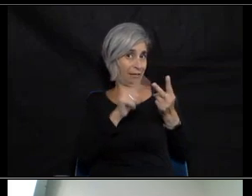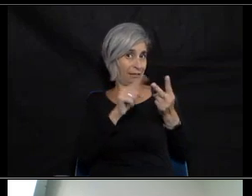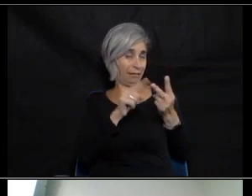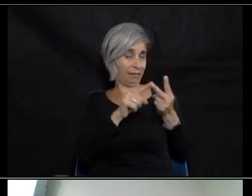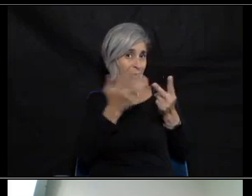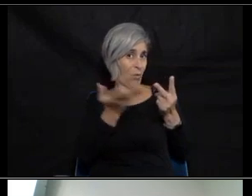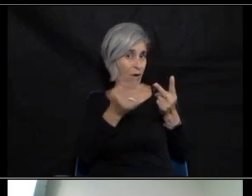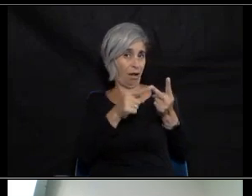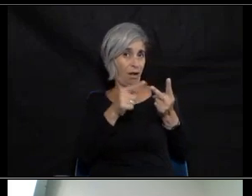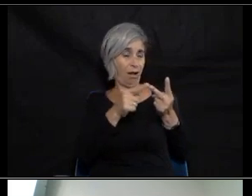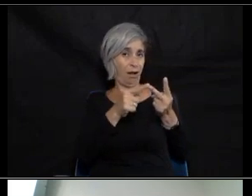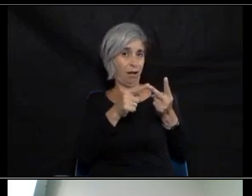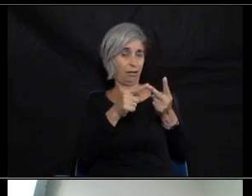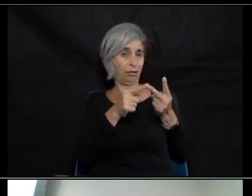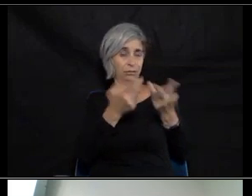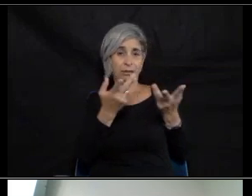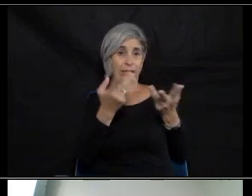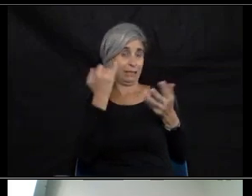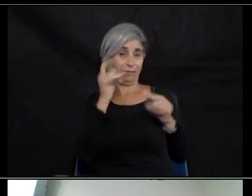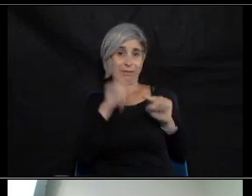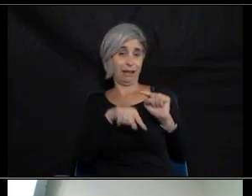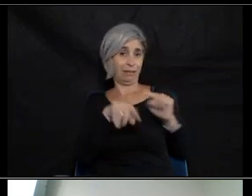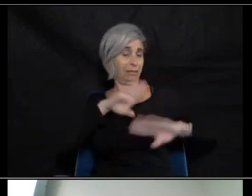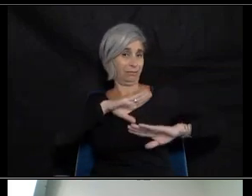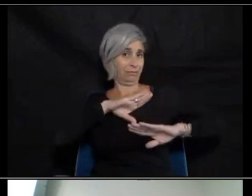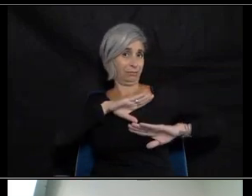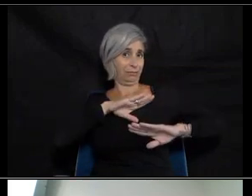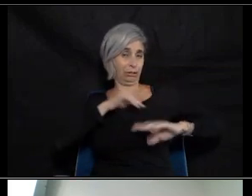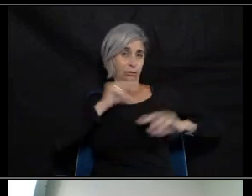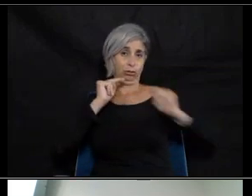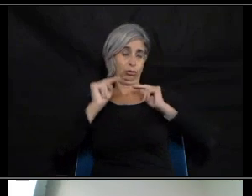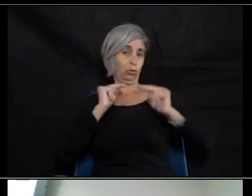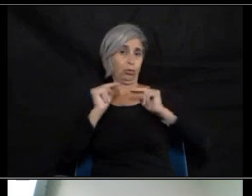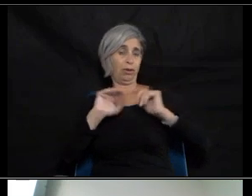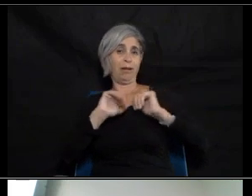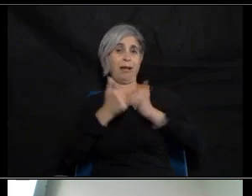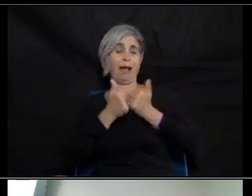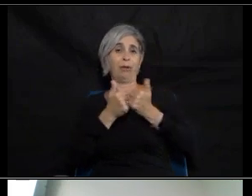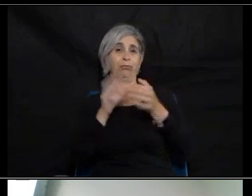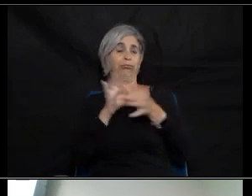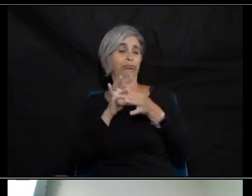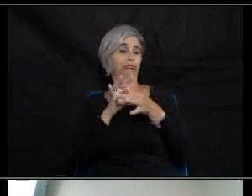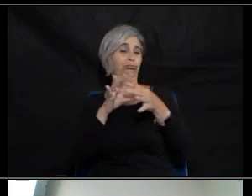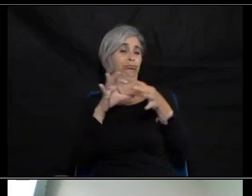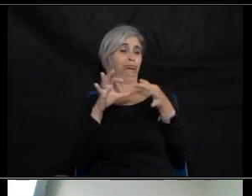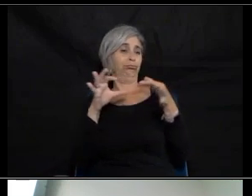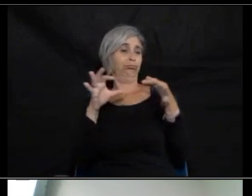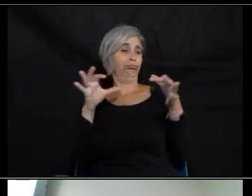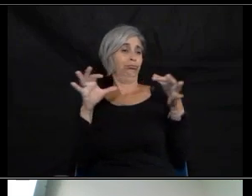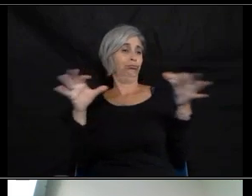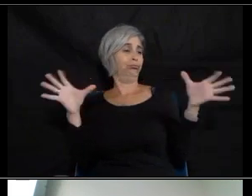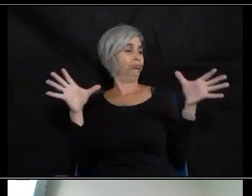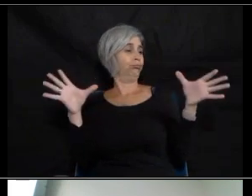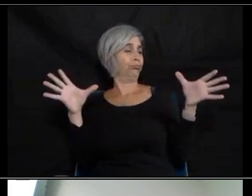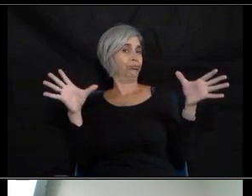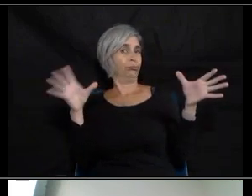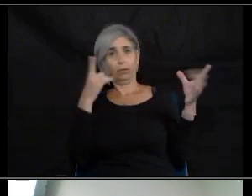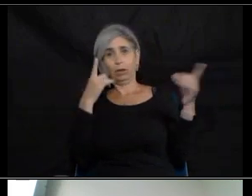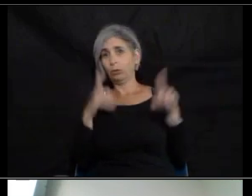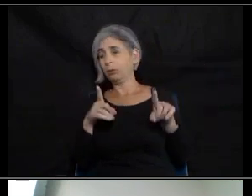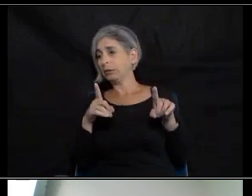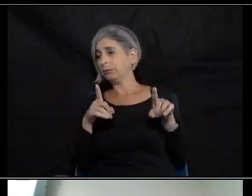the disclosure that it can't be, to negotiate methodology to unbundle the agreement and